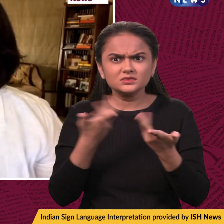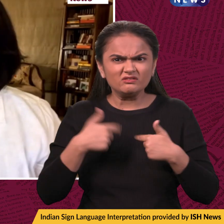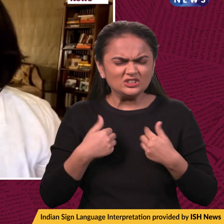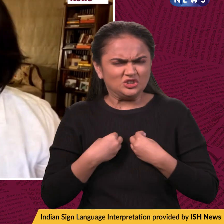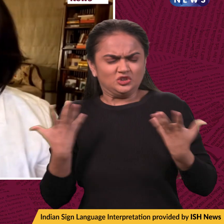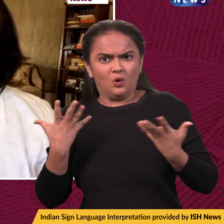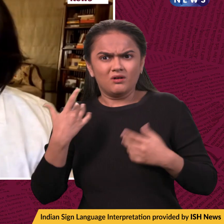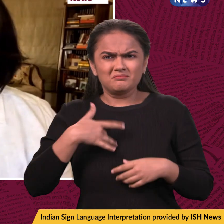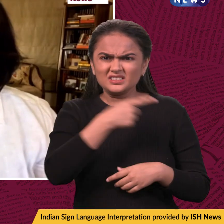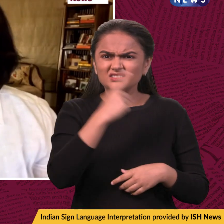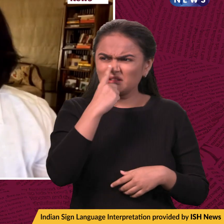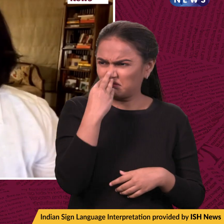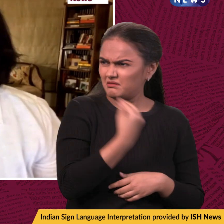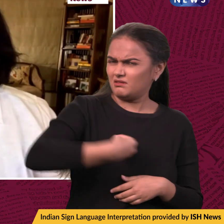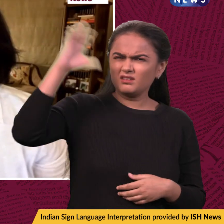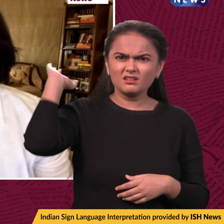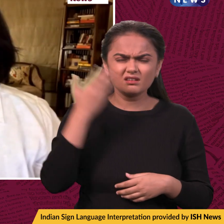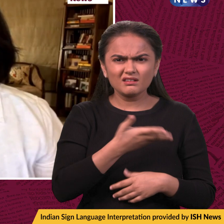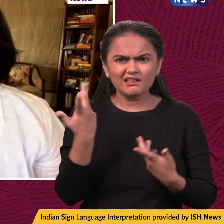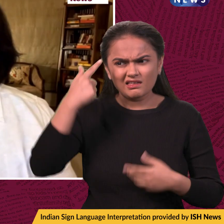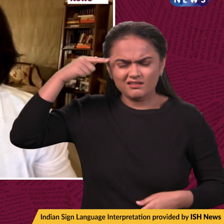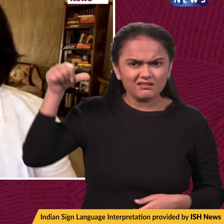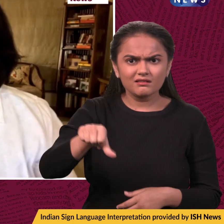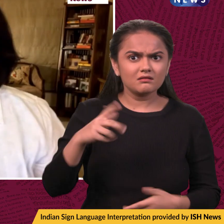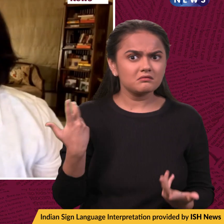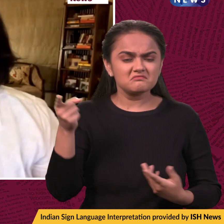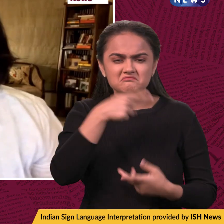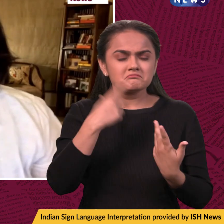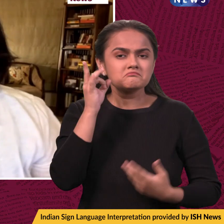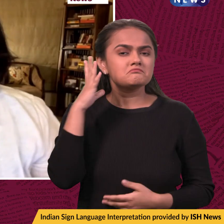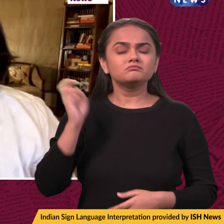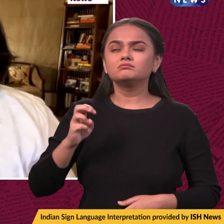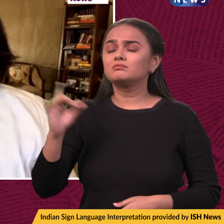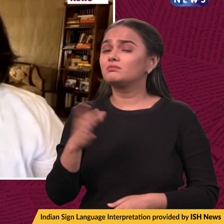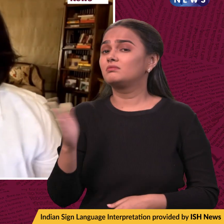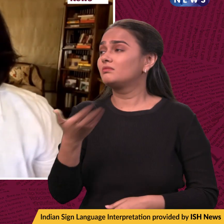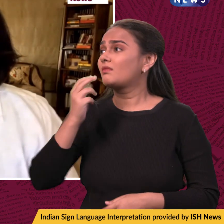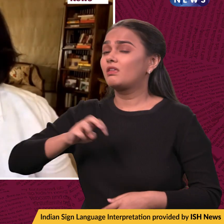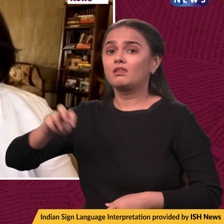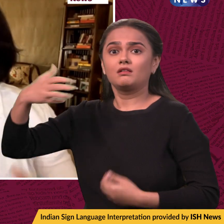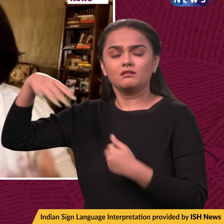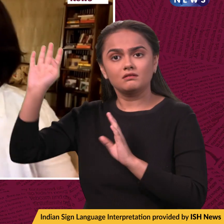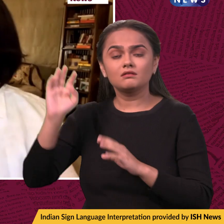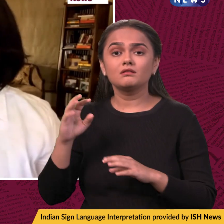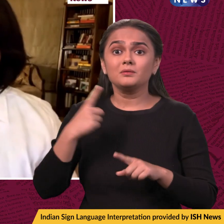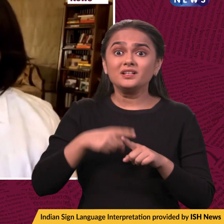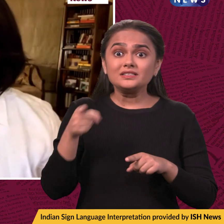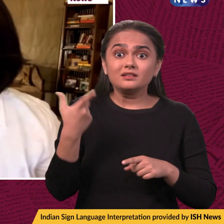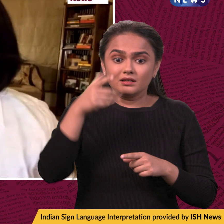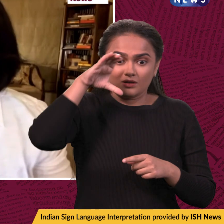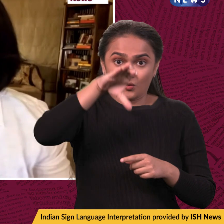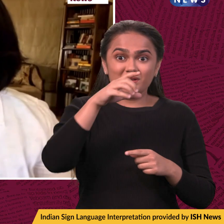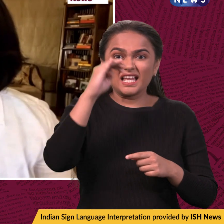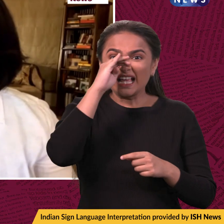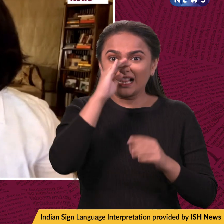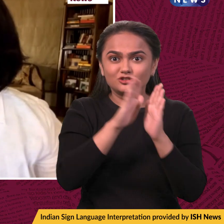and shockingly regressive. Following this, the opposition also staged a walkout in Lok Sabha. This was a